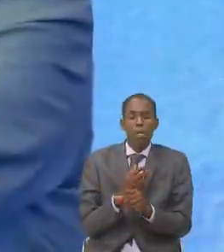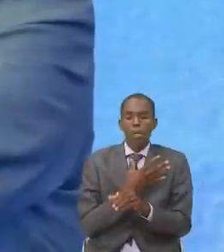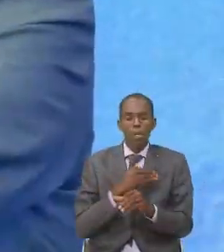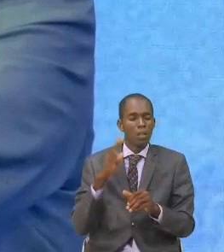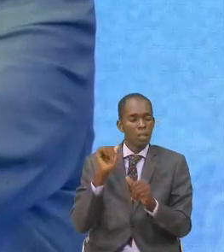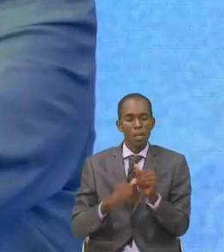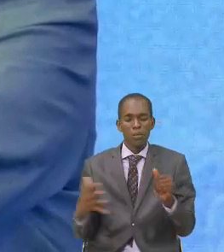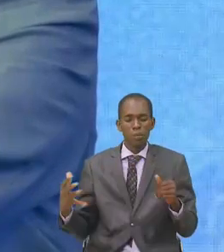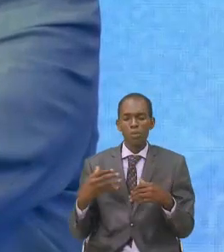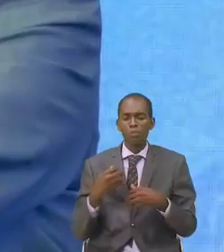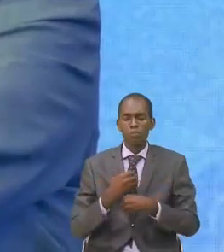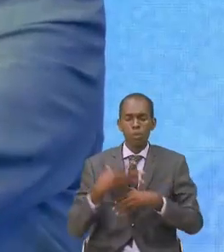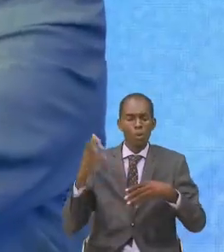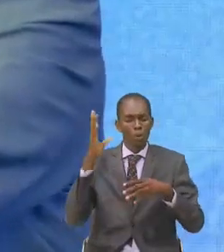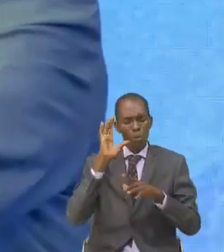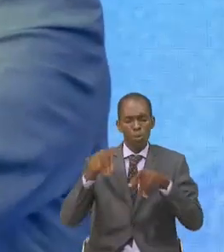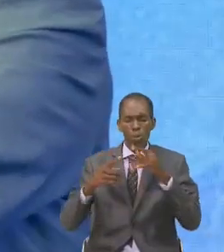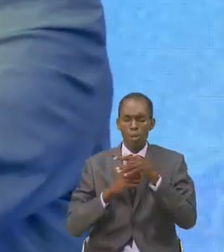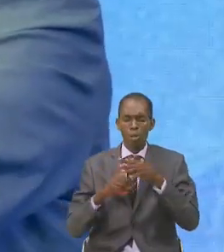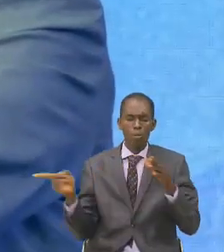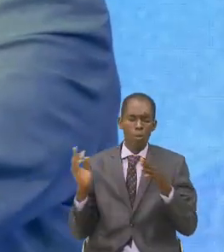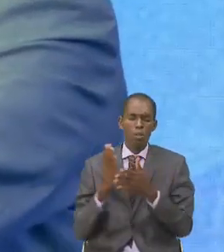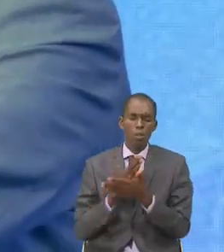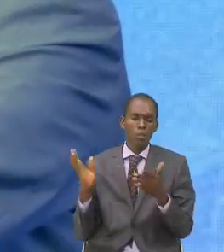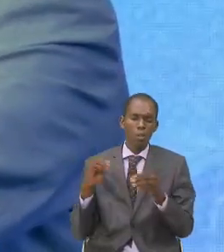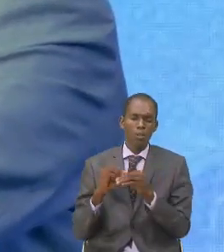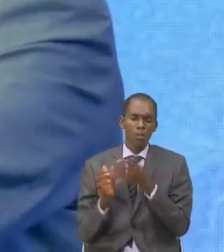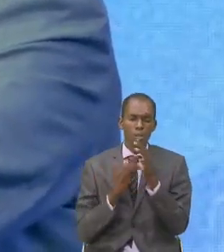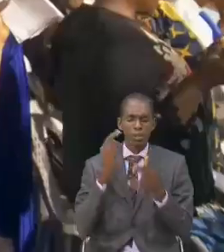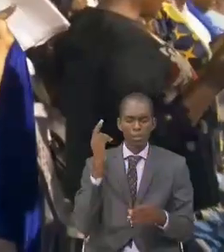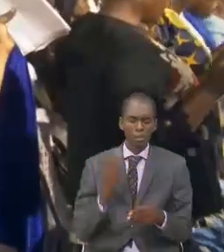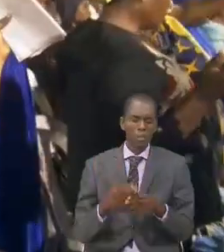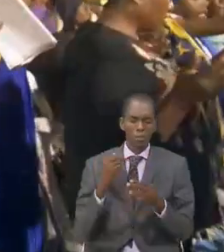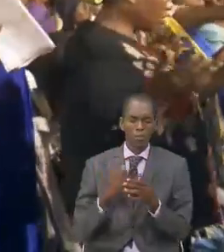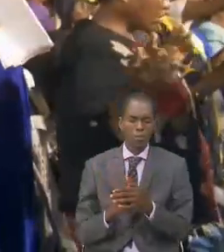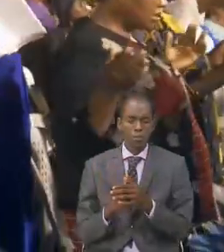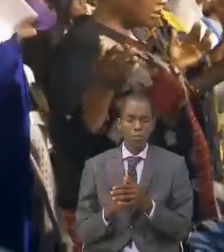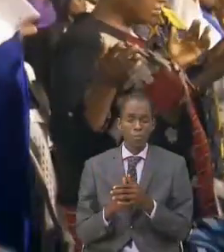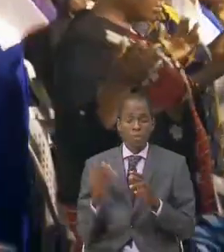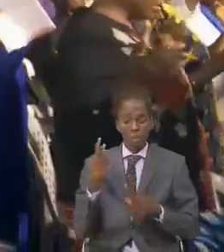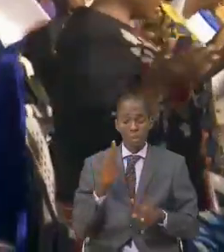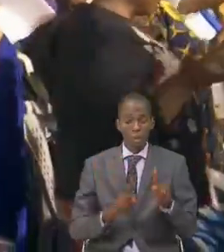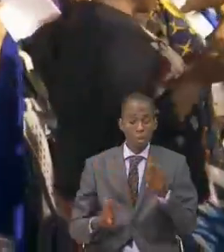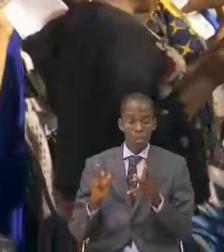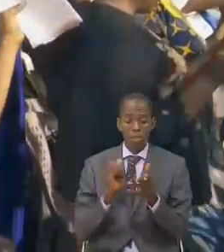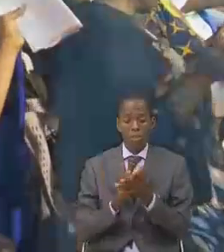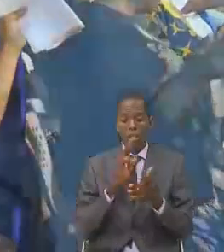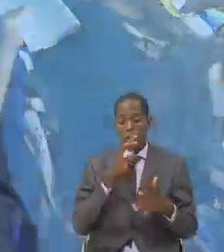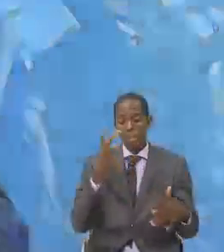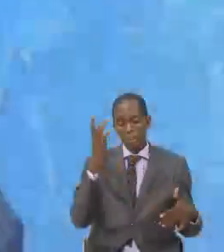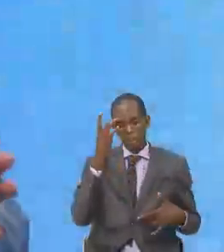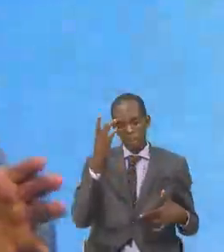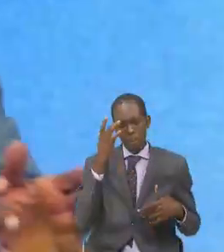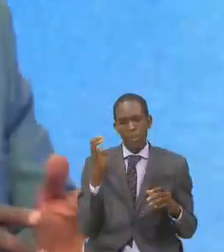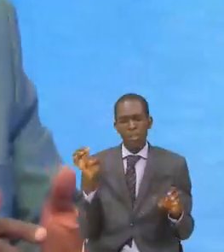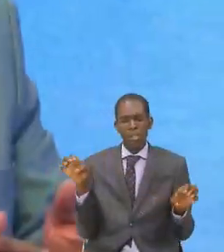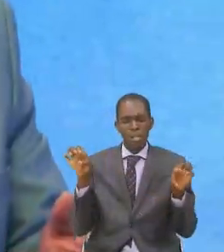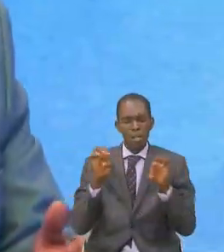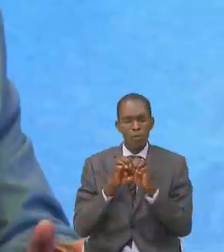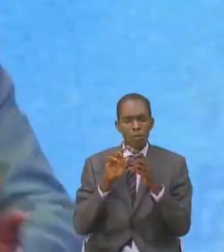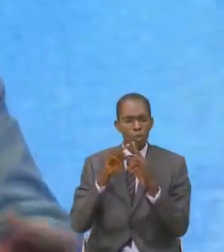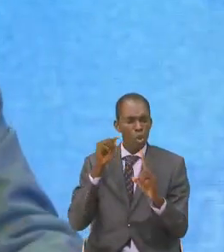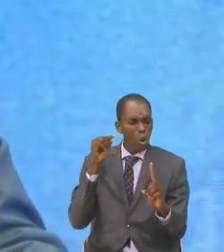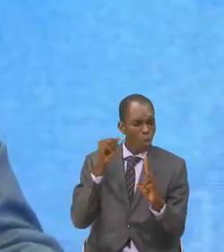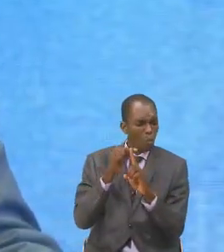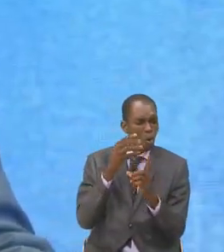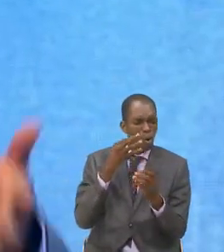deflate everything, and all the swelling will vanish away in Jesus' name. Those who are sick